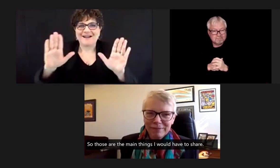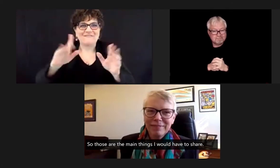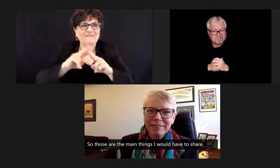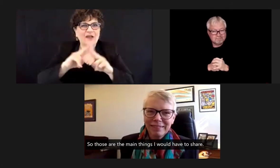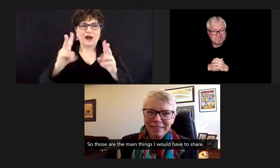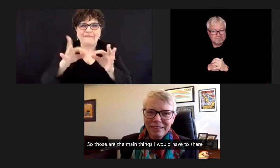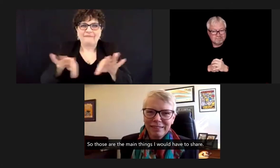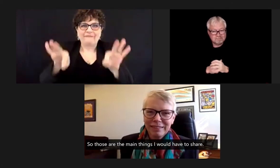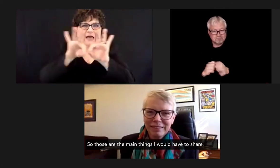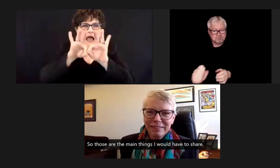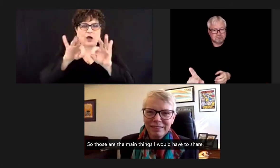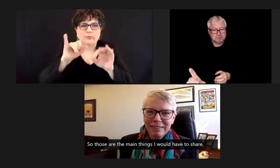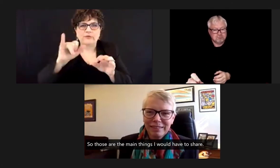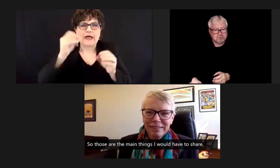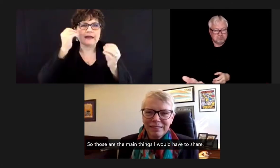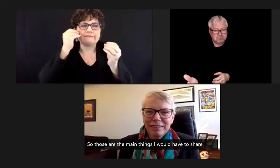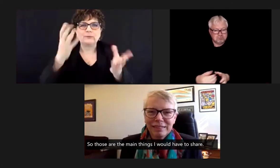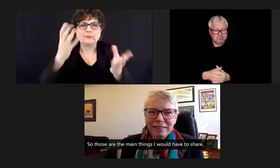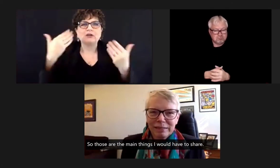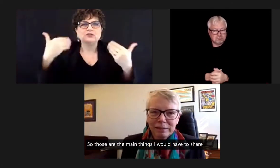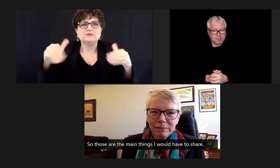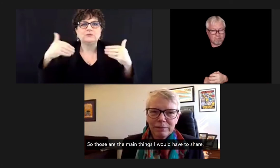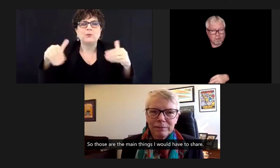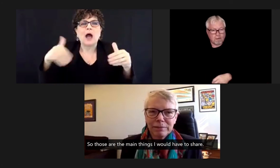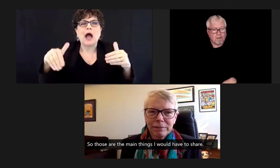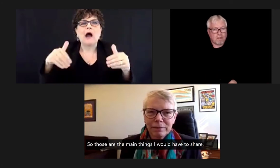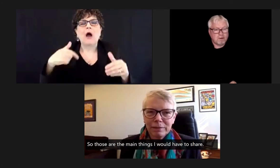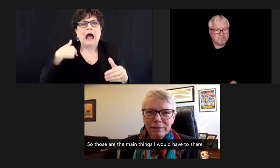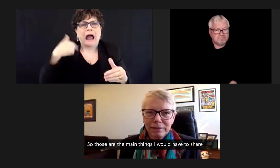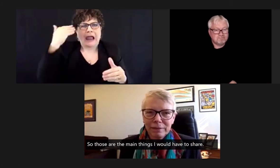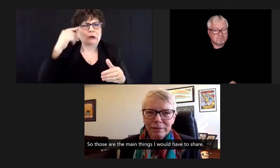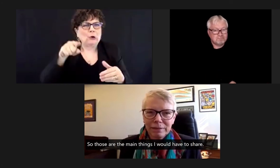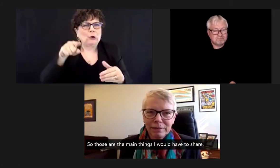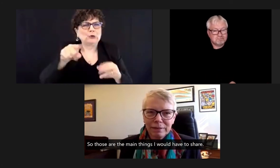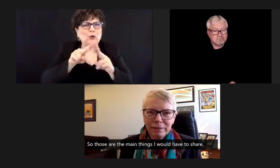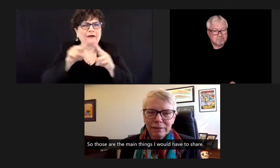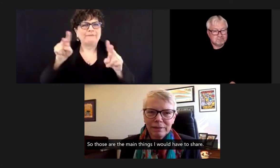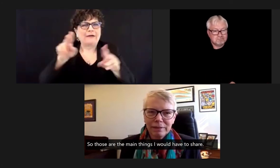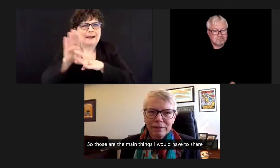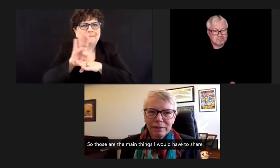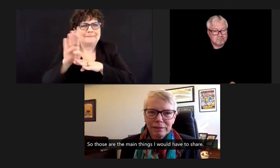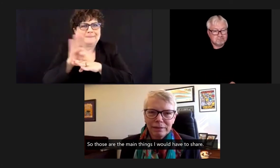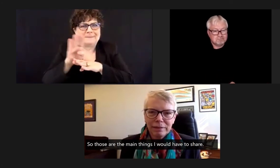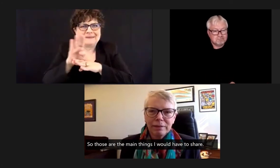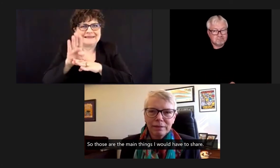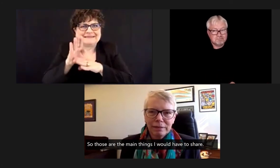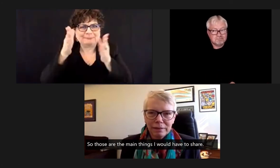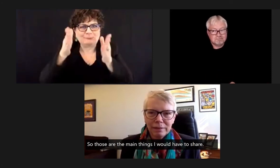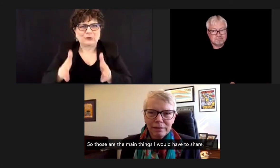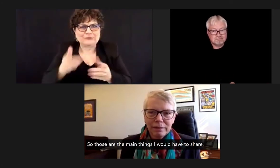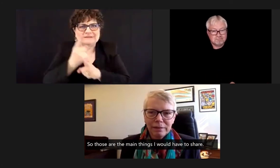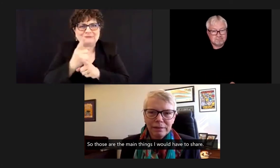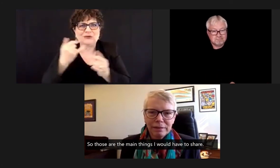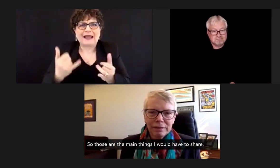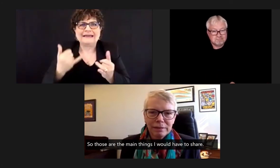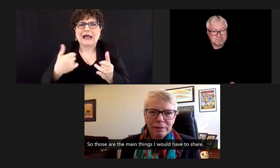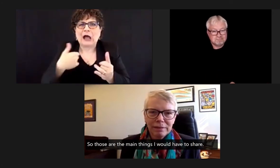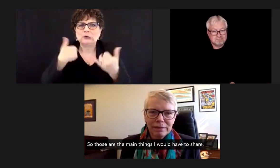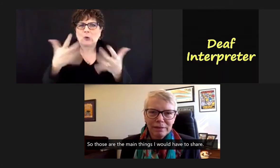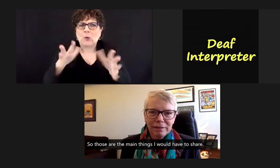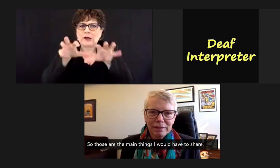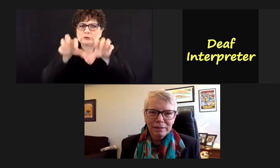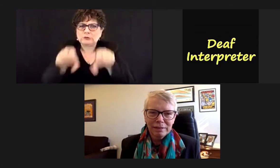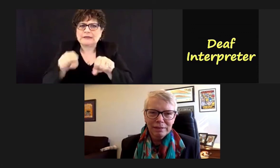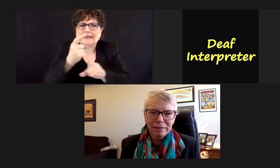Well, thank you so much for your fantastic and valuable information that you've shared. I know that you're a very